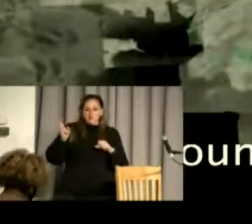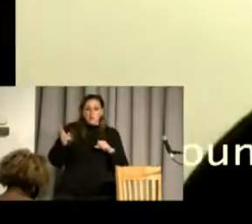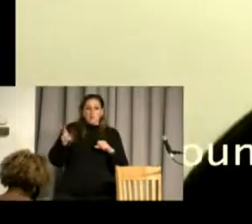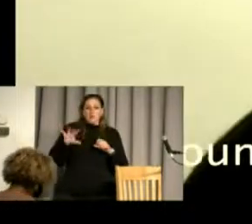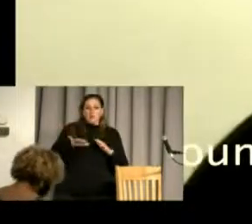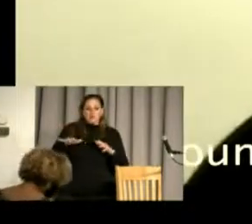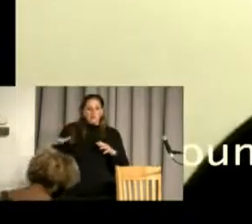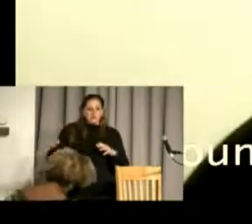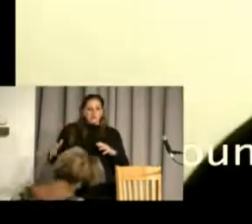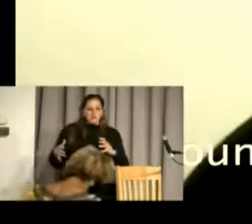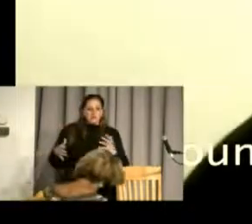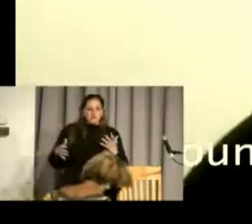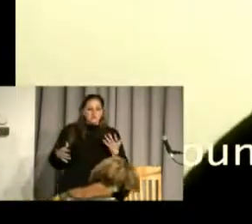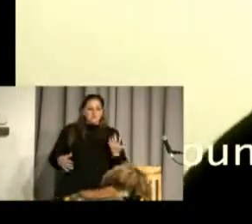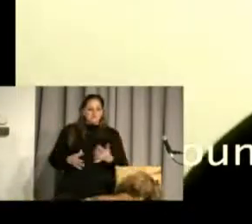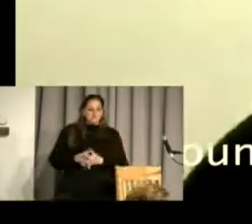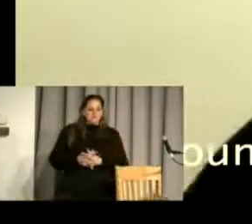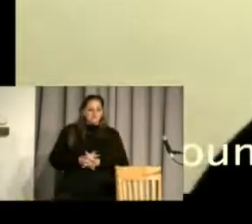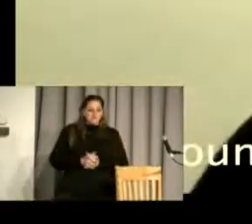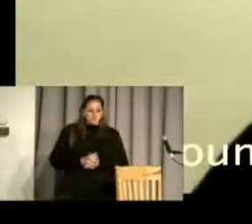already been erased.